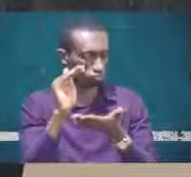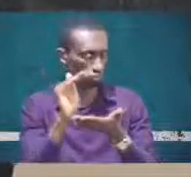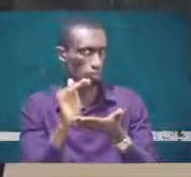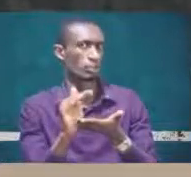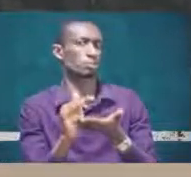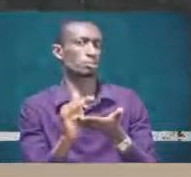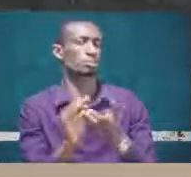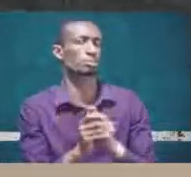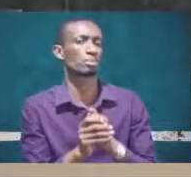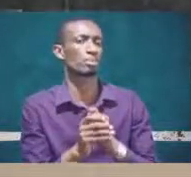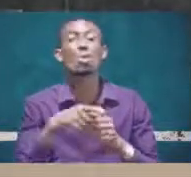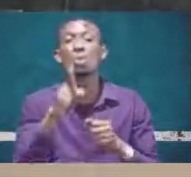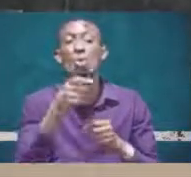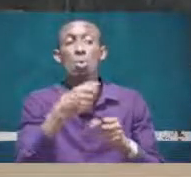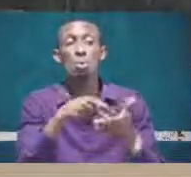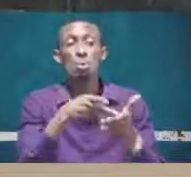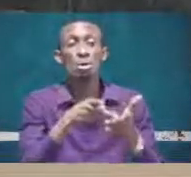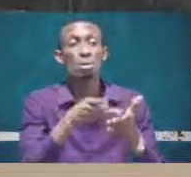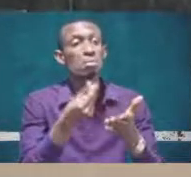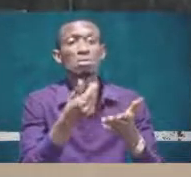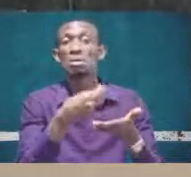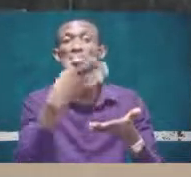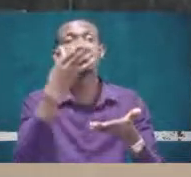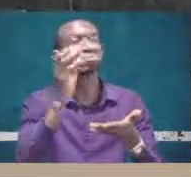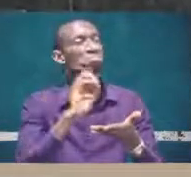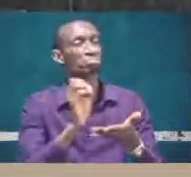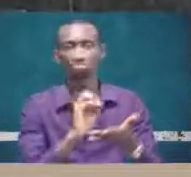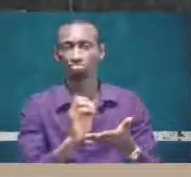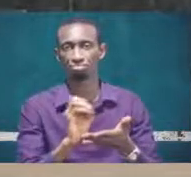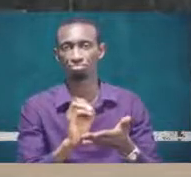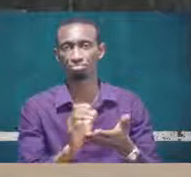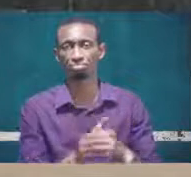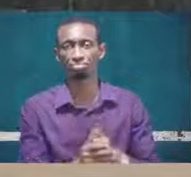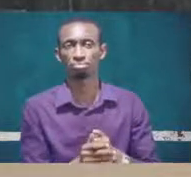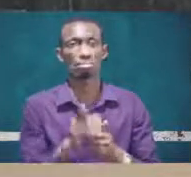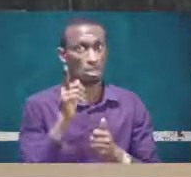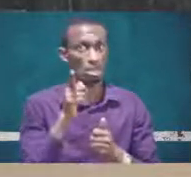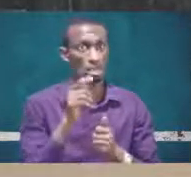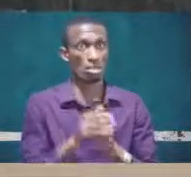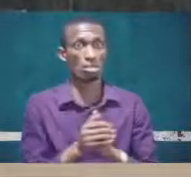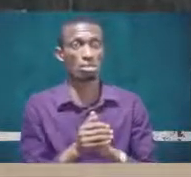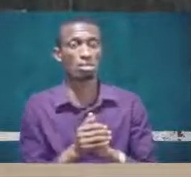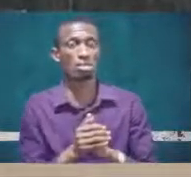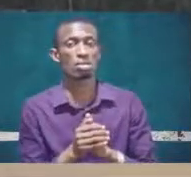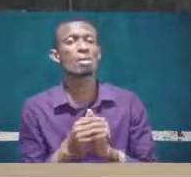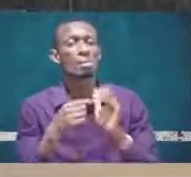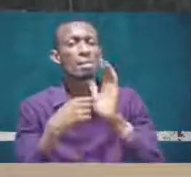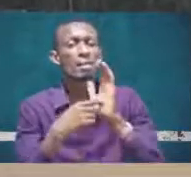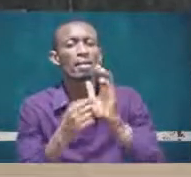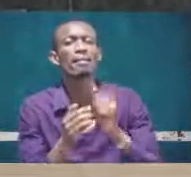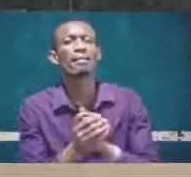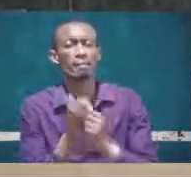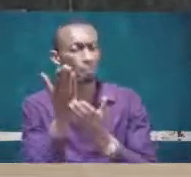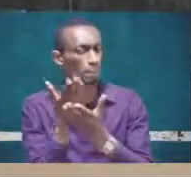and services. And where DD is demand, it will lead to an increase in demand